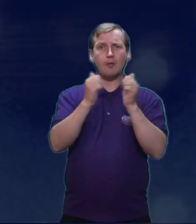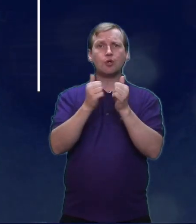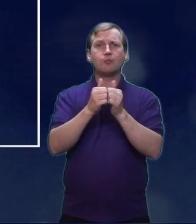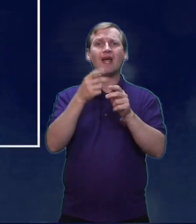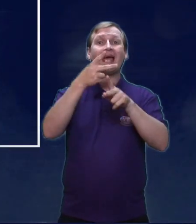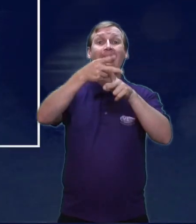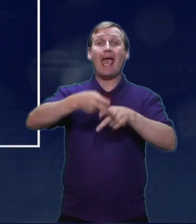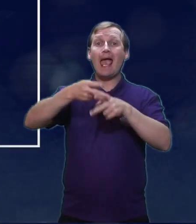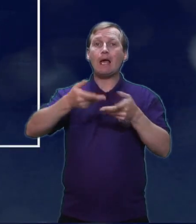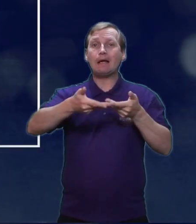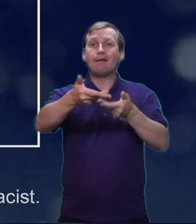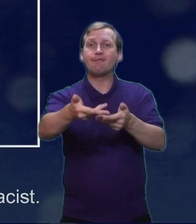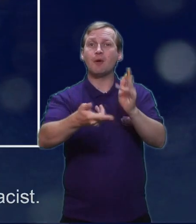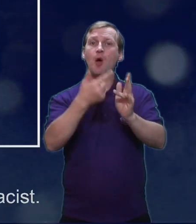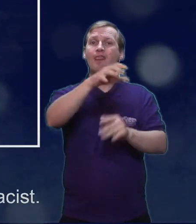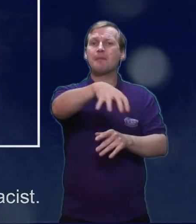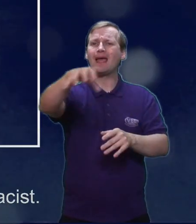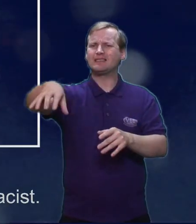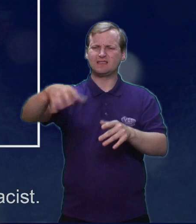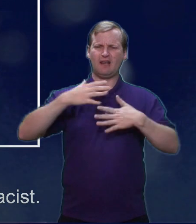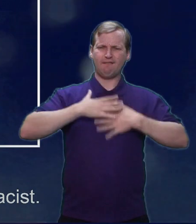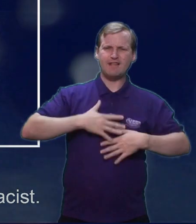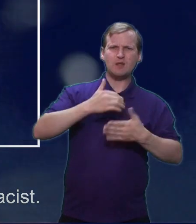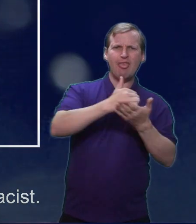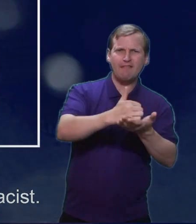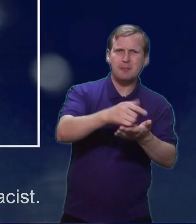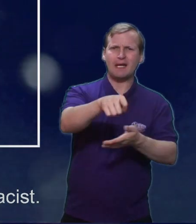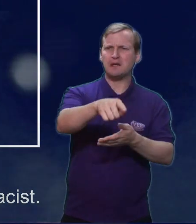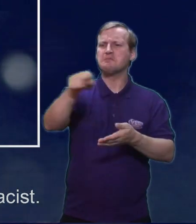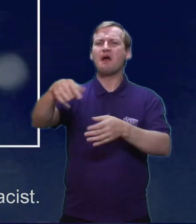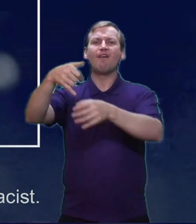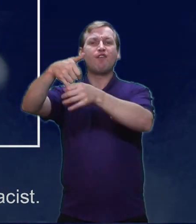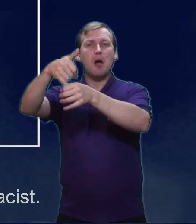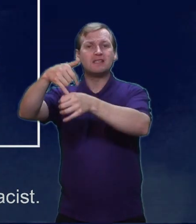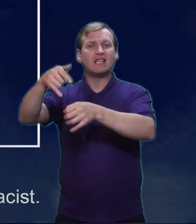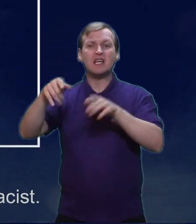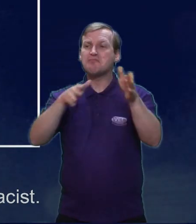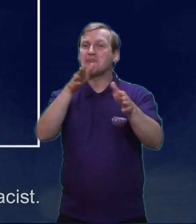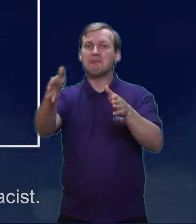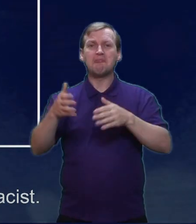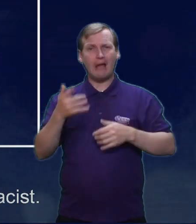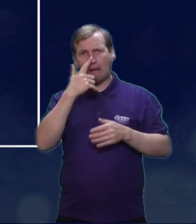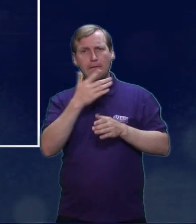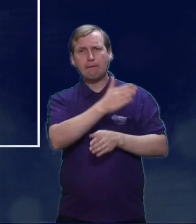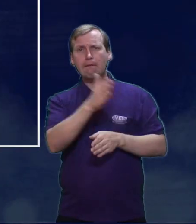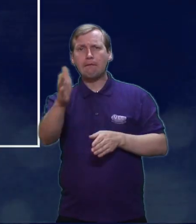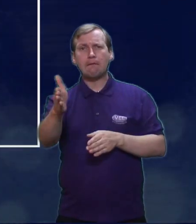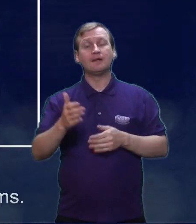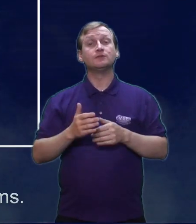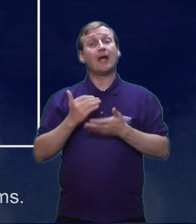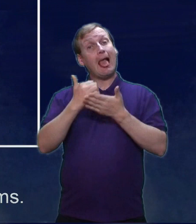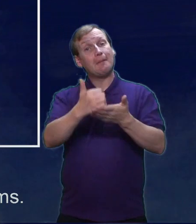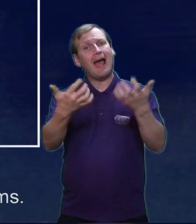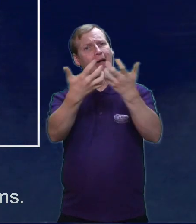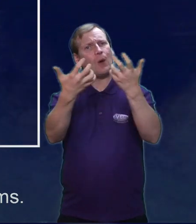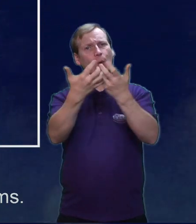get more appropriate care from other services like a physiotherapist or a pharmacy. To